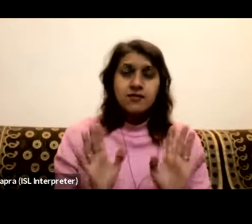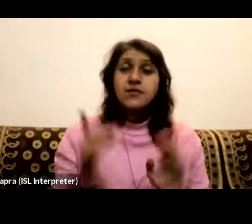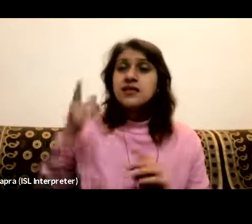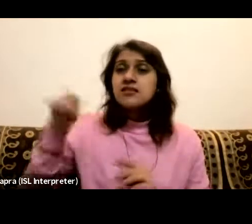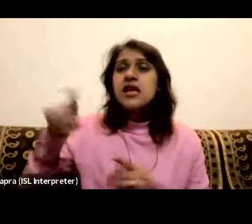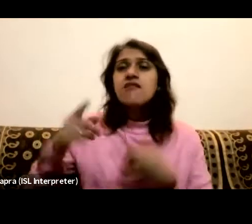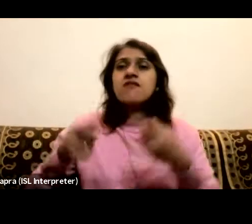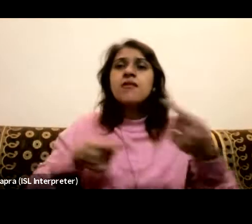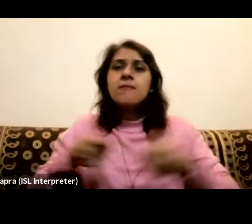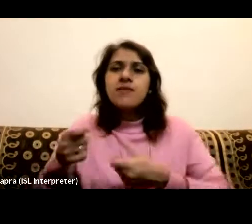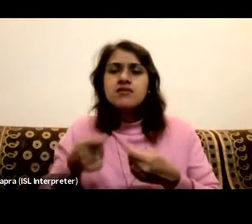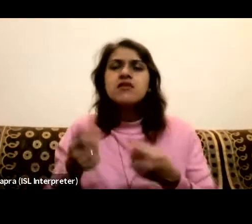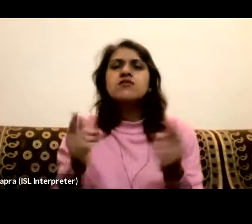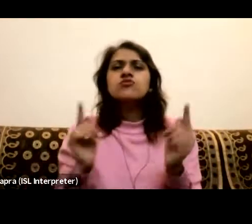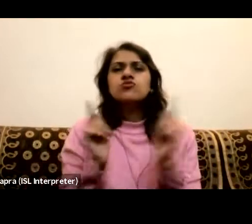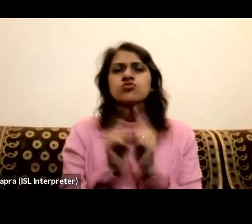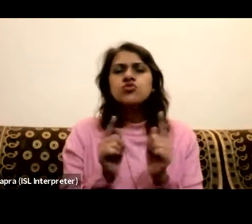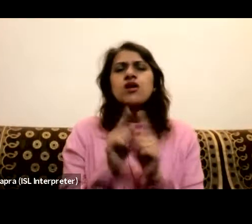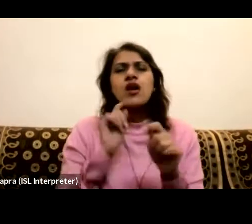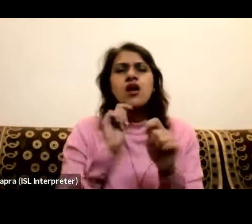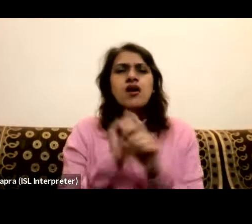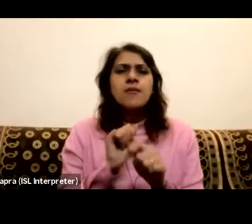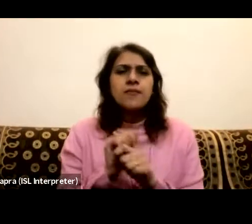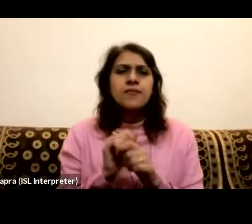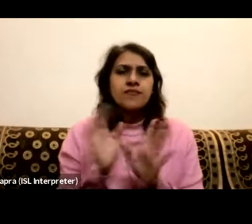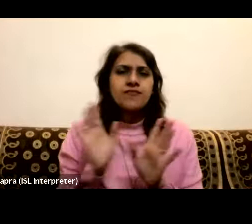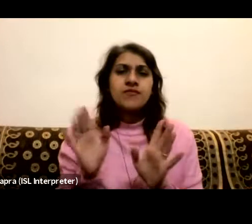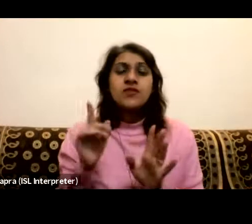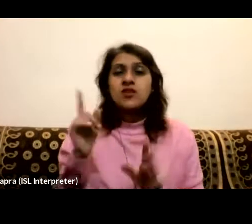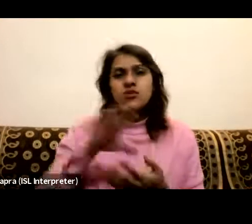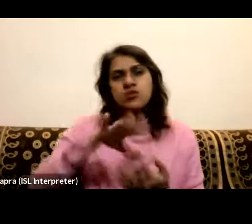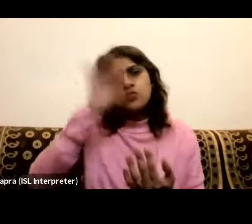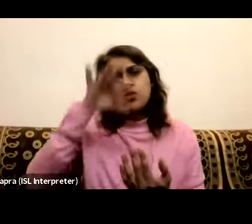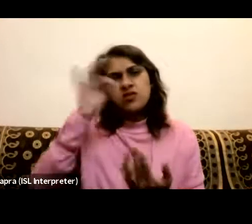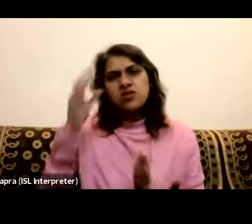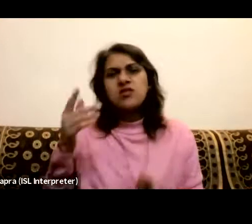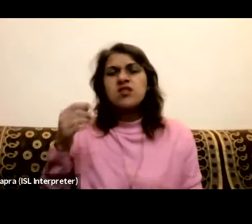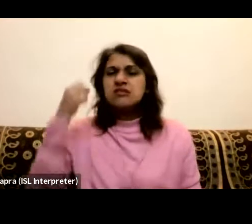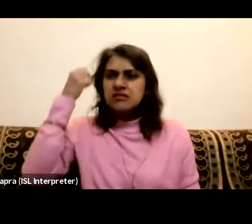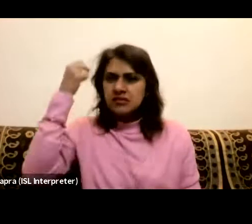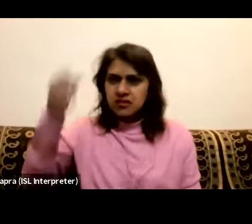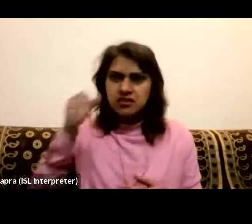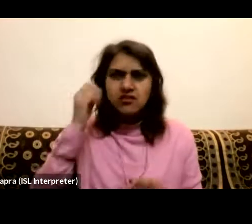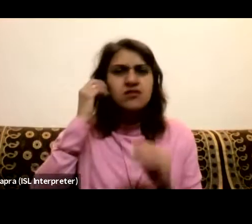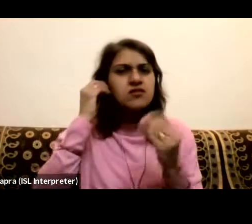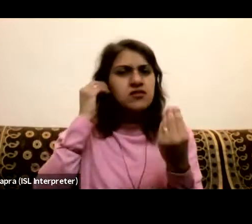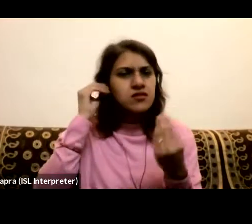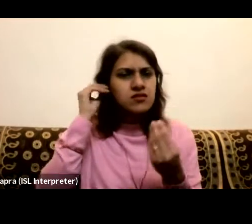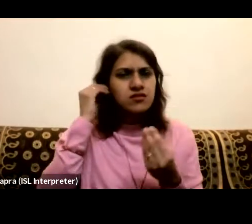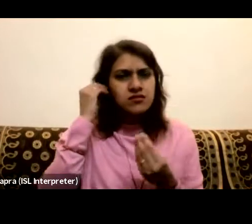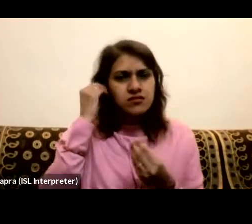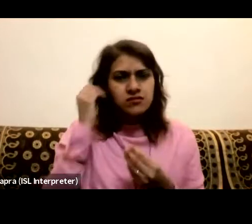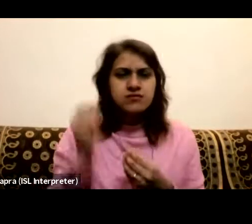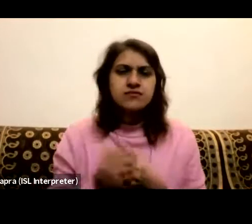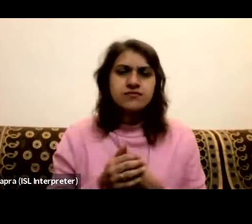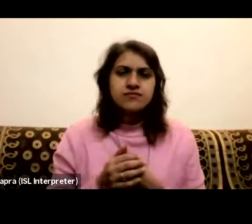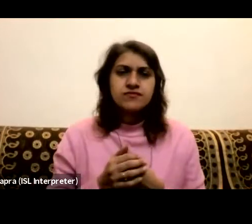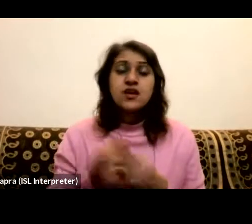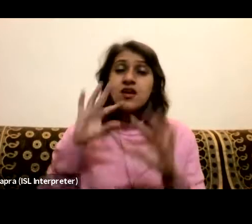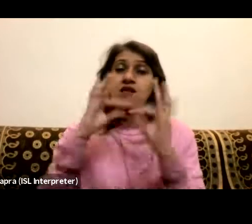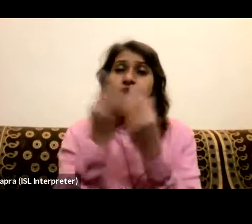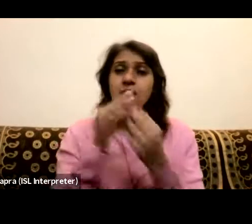self-employment mode. And the self-employment mode is not by choice. Many times it's forced on them because as they progressively become adult, the families expect them to